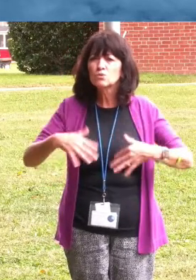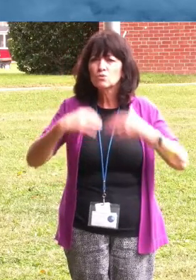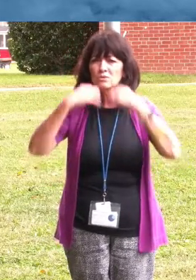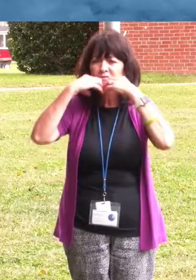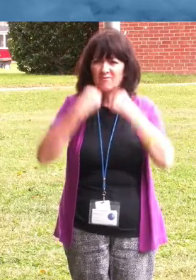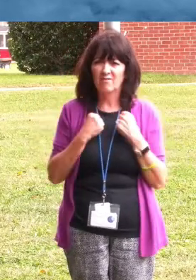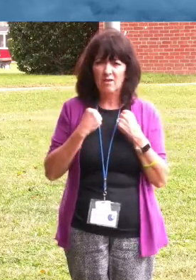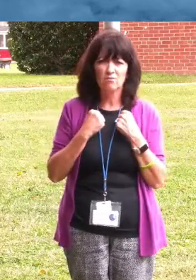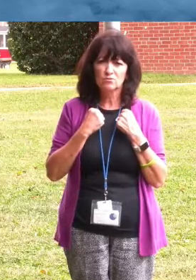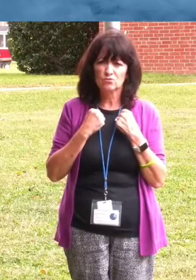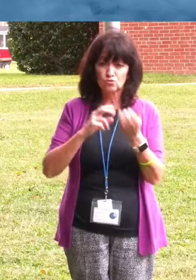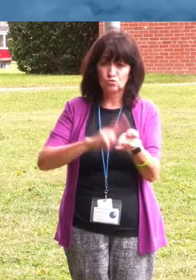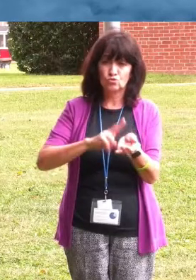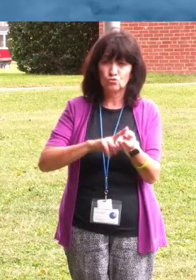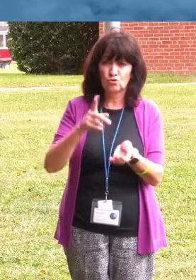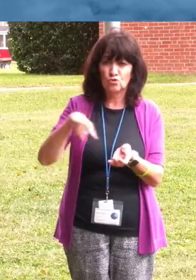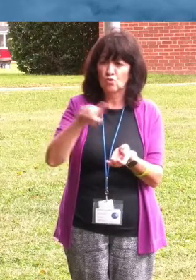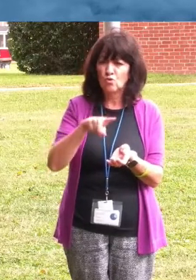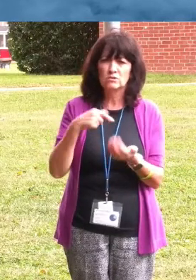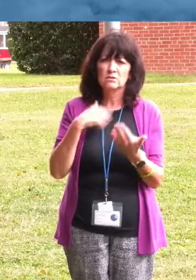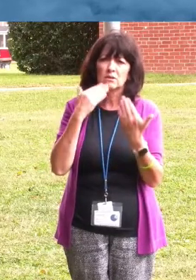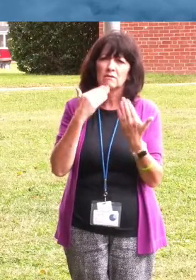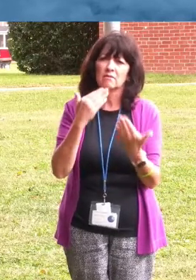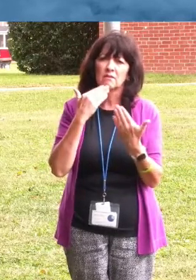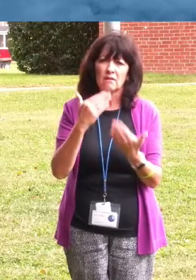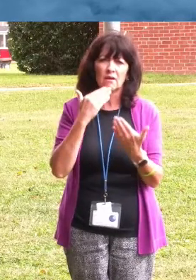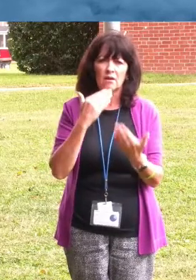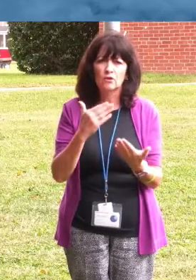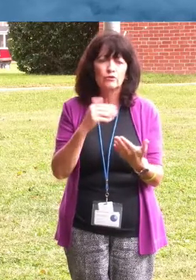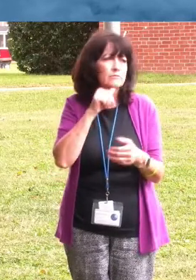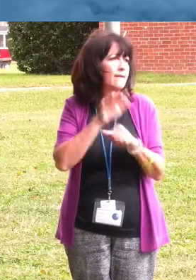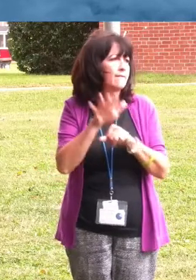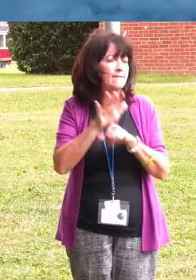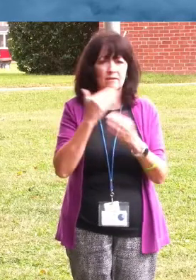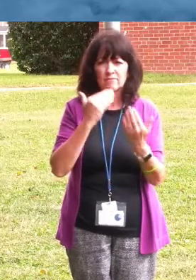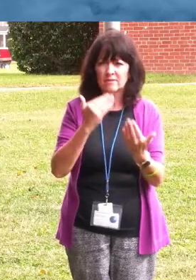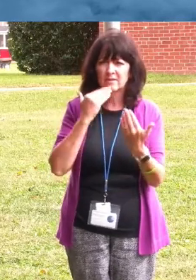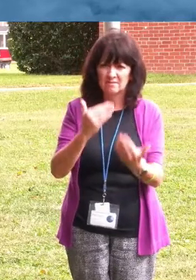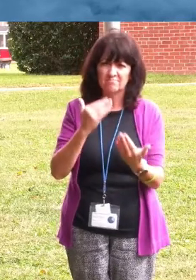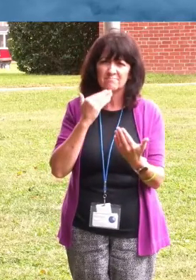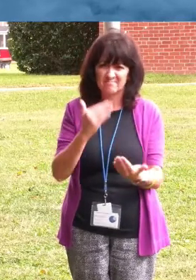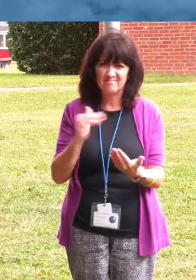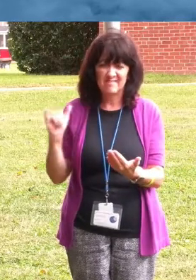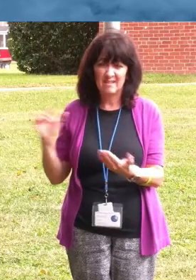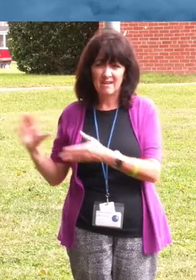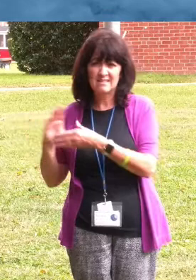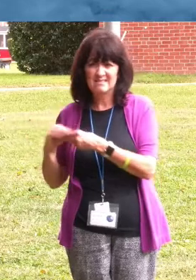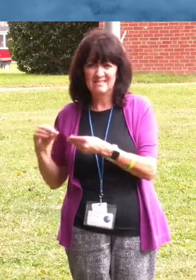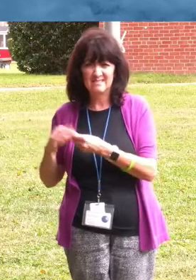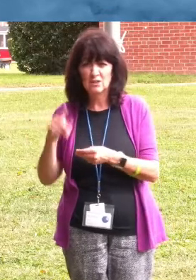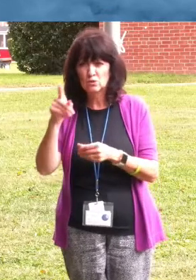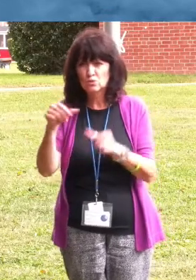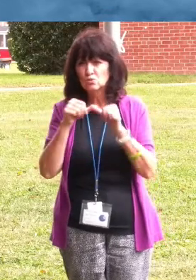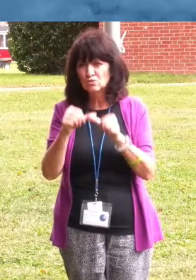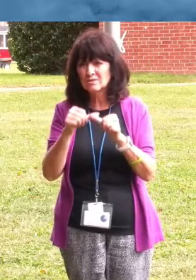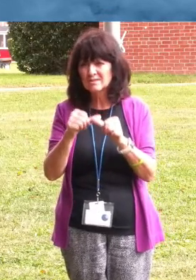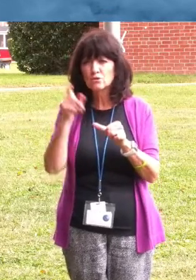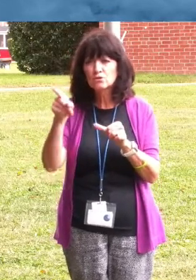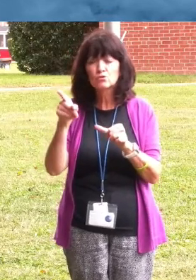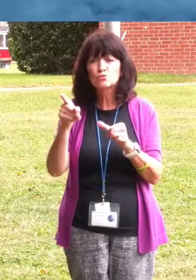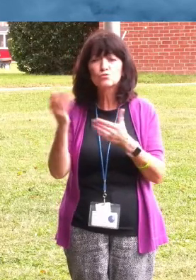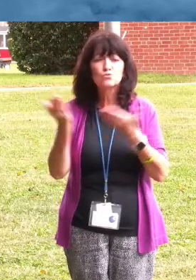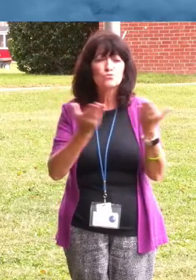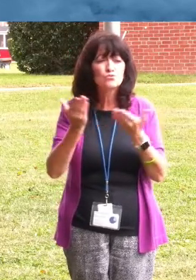just cannot thank you enough. You do, as our governor started, the Lord's work. So I'm going to stop with that and just say thank